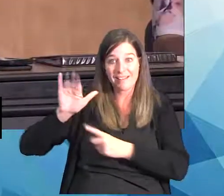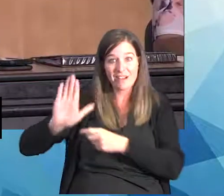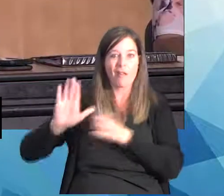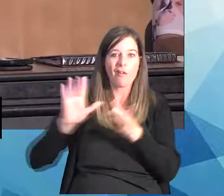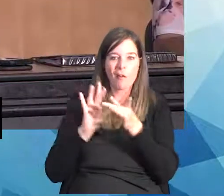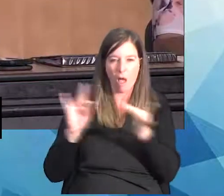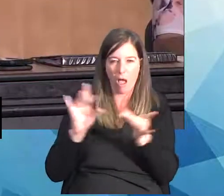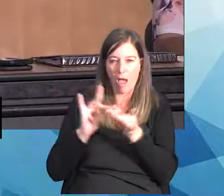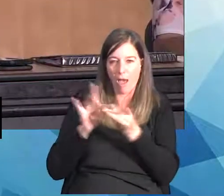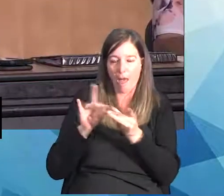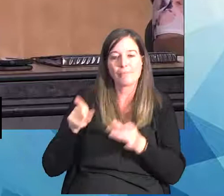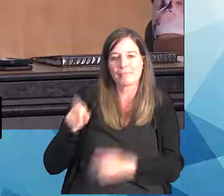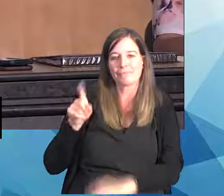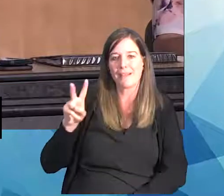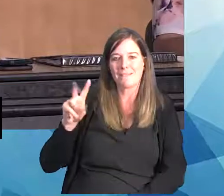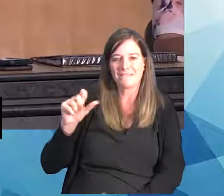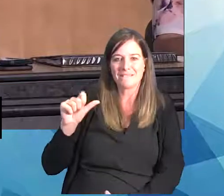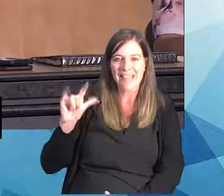your concern.